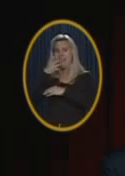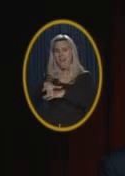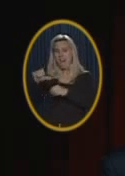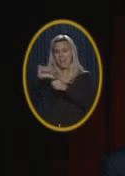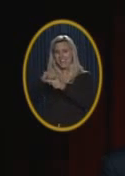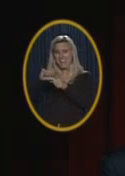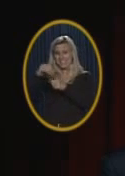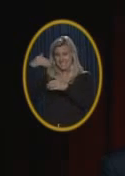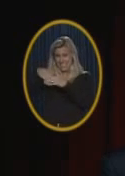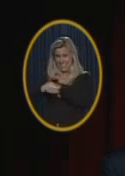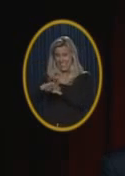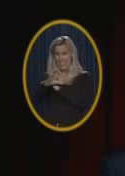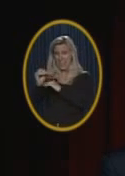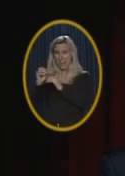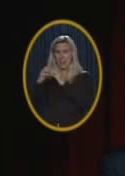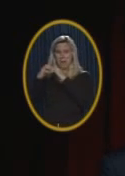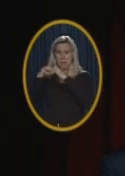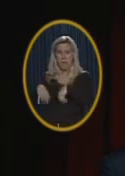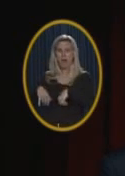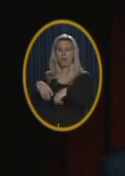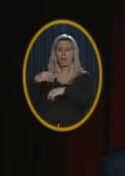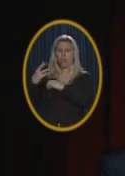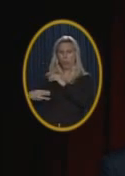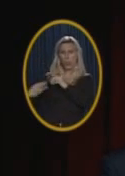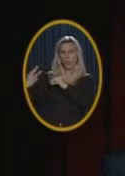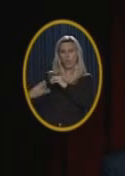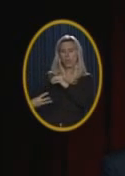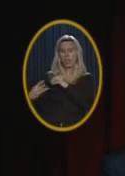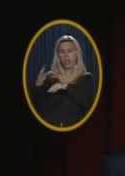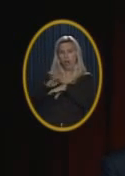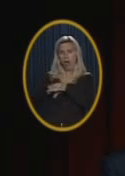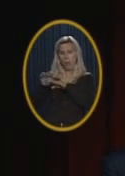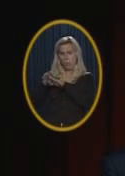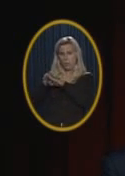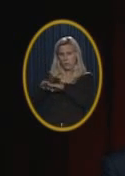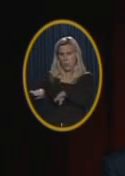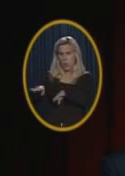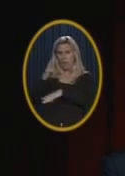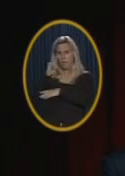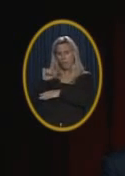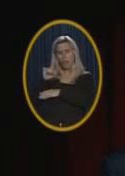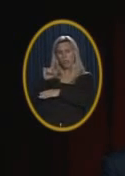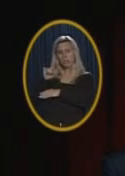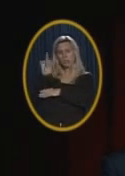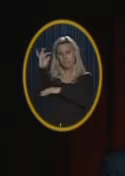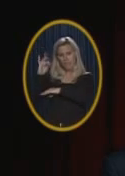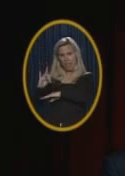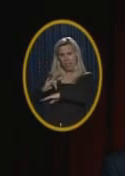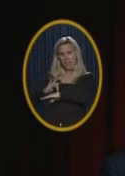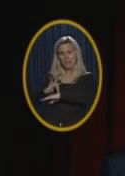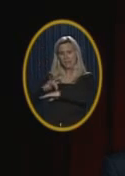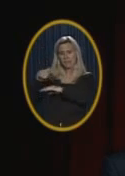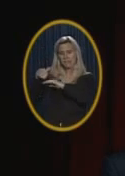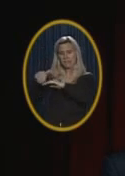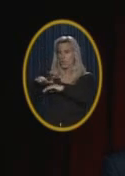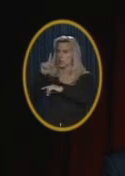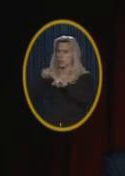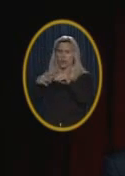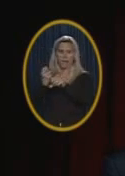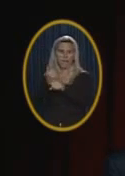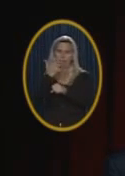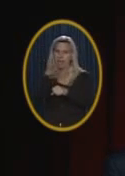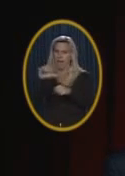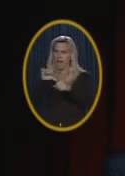well and buckled right-hand main landing gear door. Well, you just can't get hot gas in your wheel well because that's